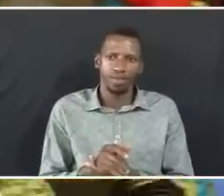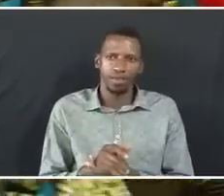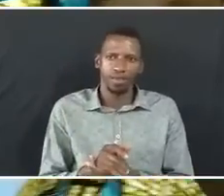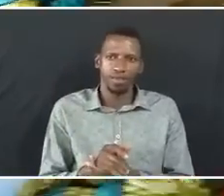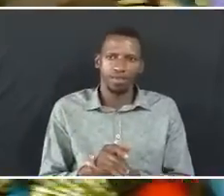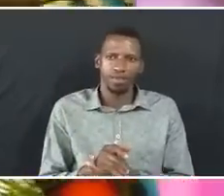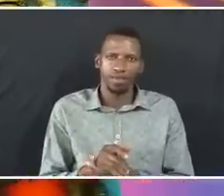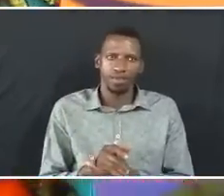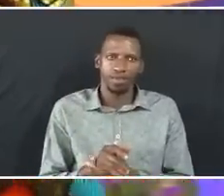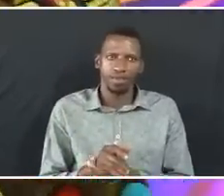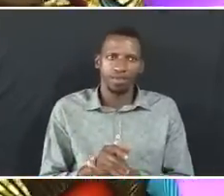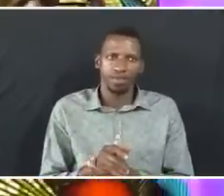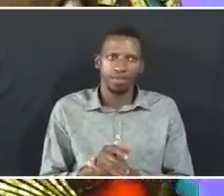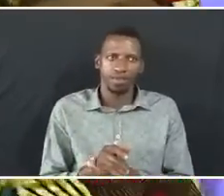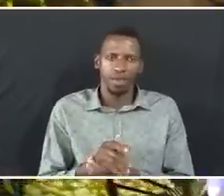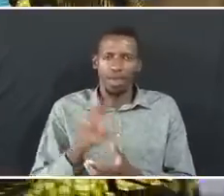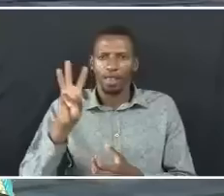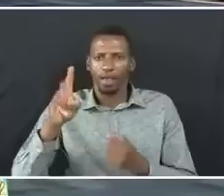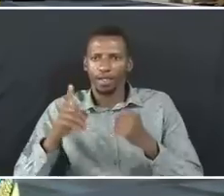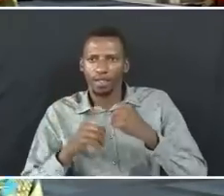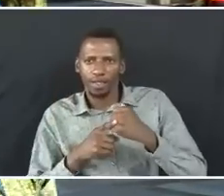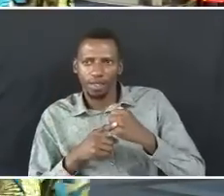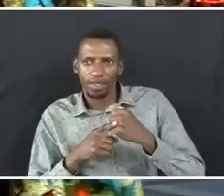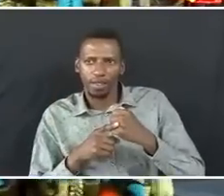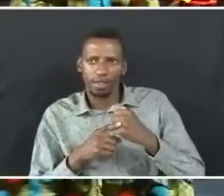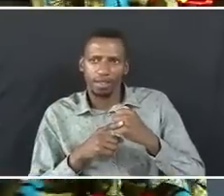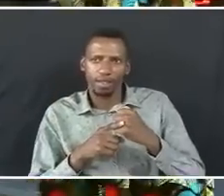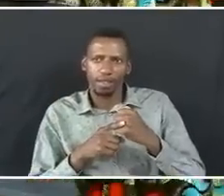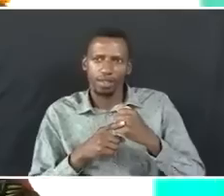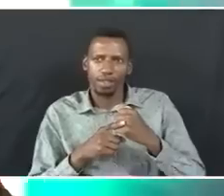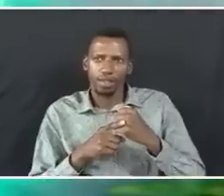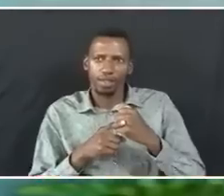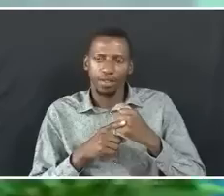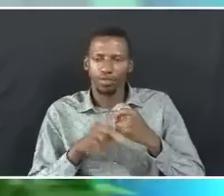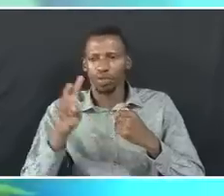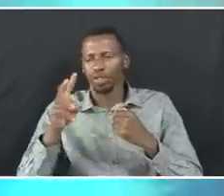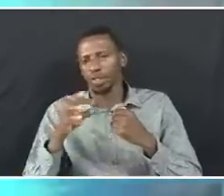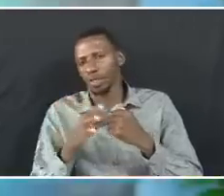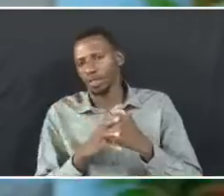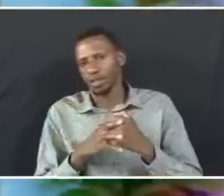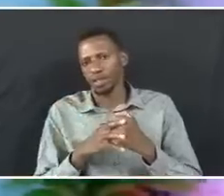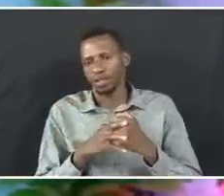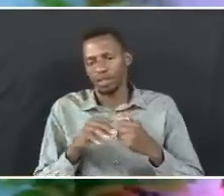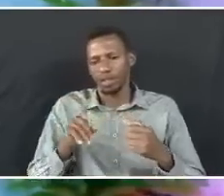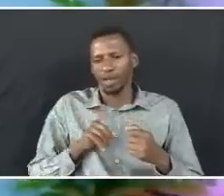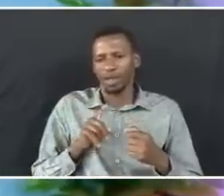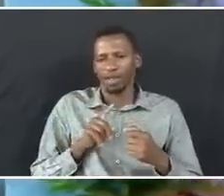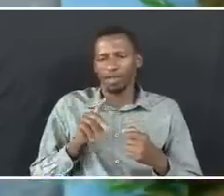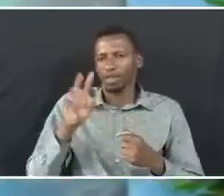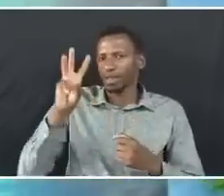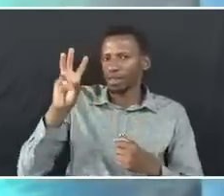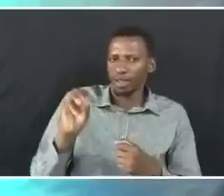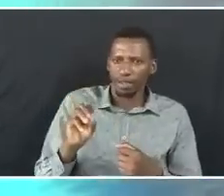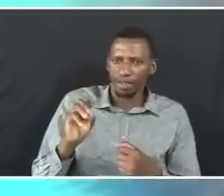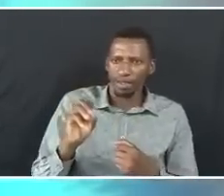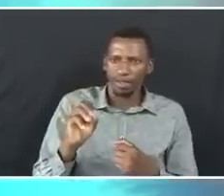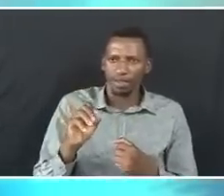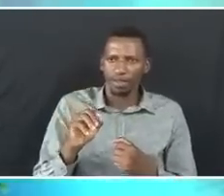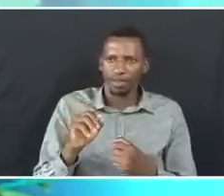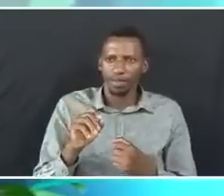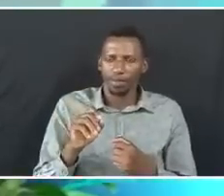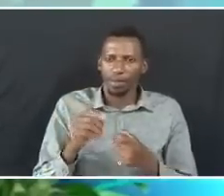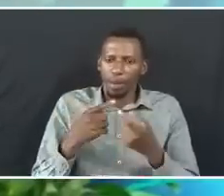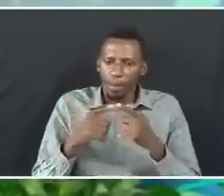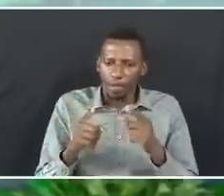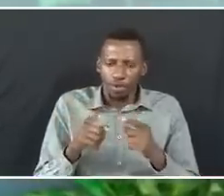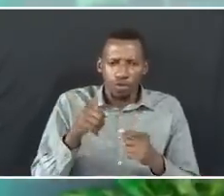meet 36, they meet some 28 or 30, compatible. But because